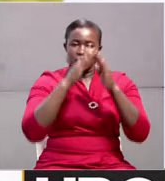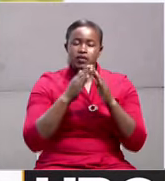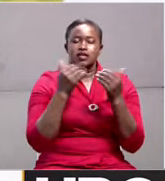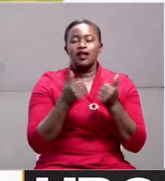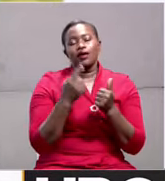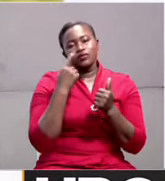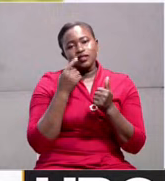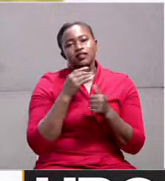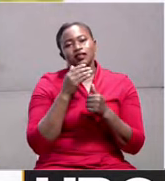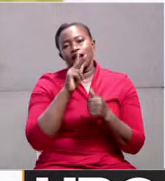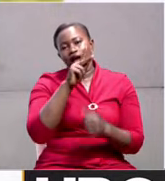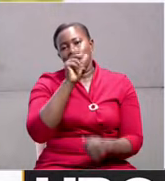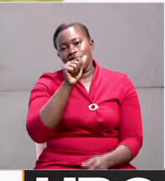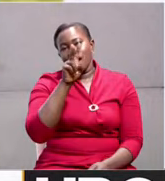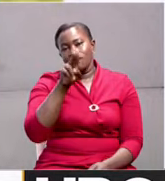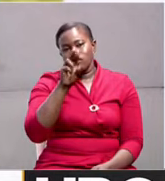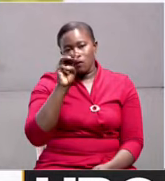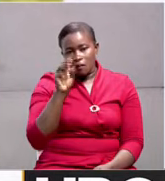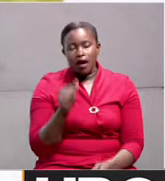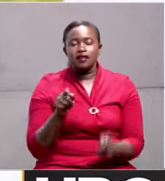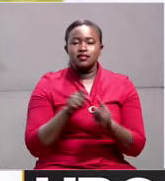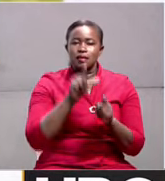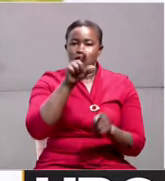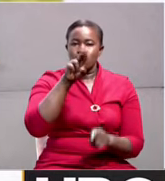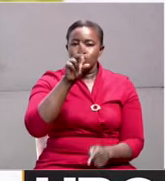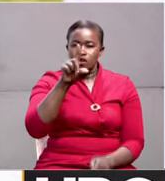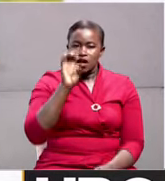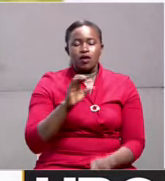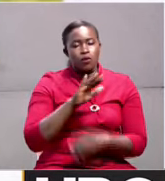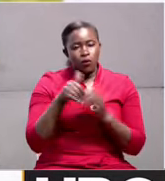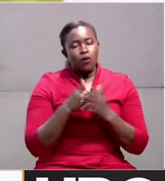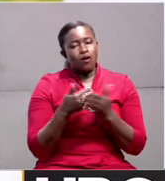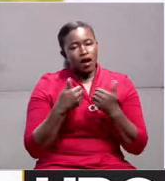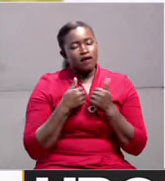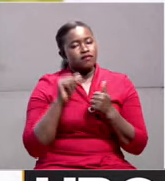you saw all of them, Kavuma and Rule, they all have